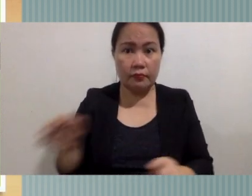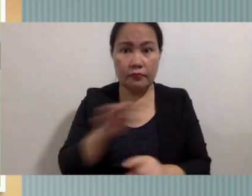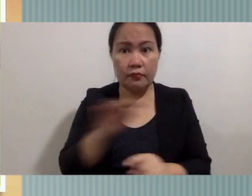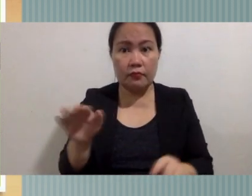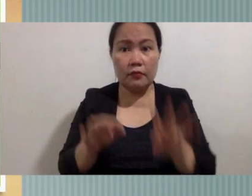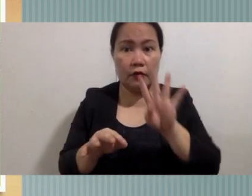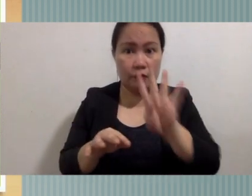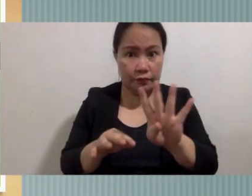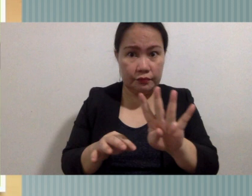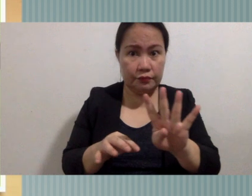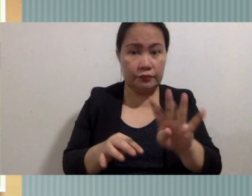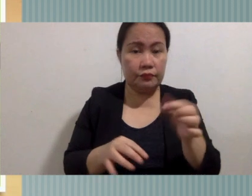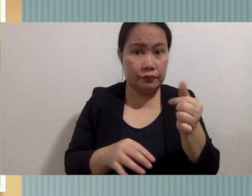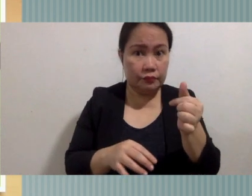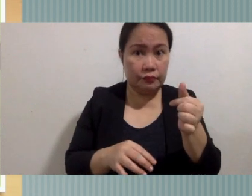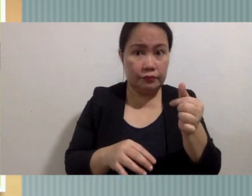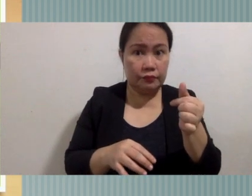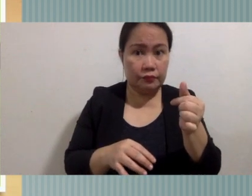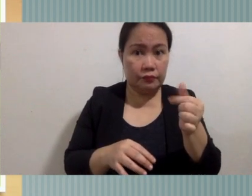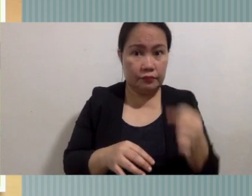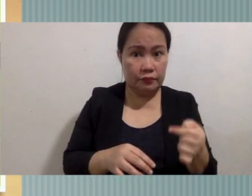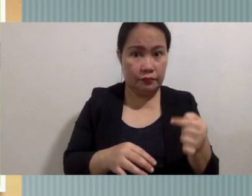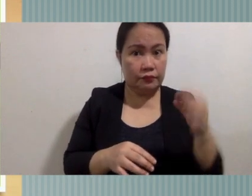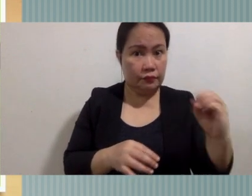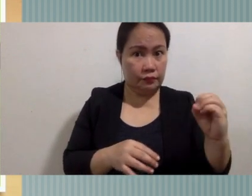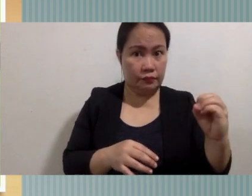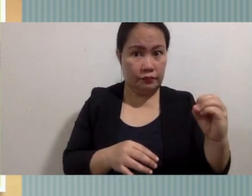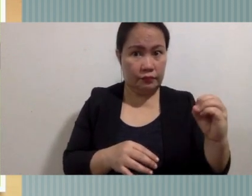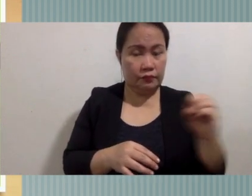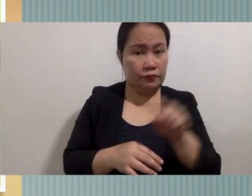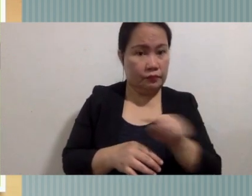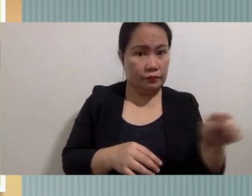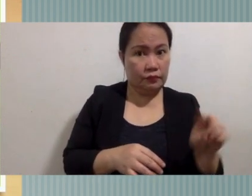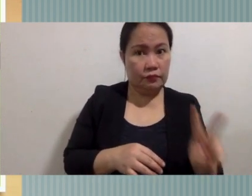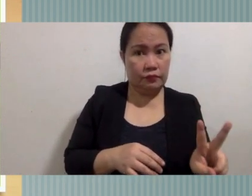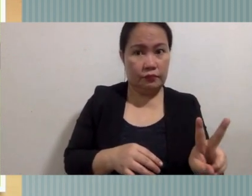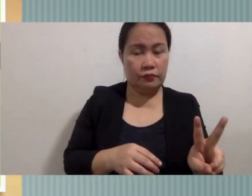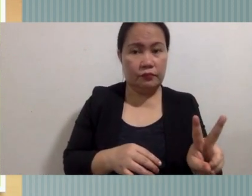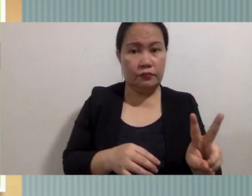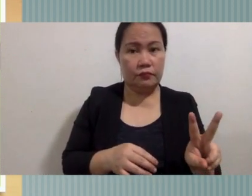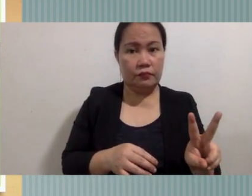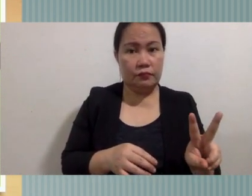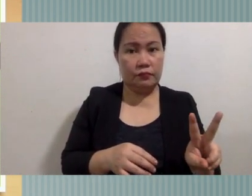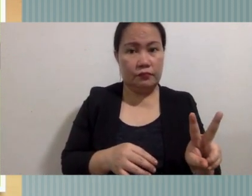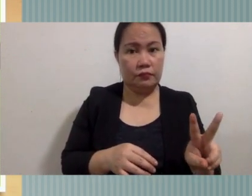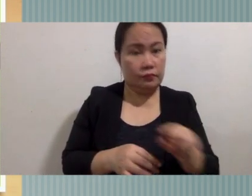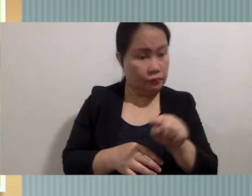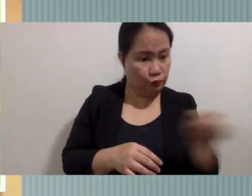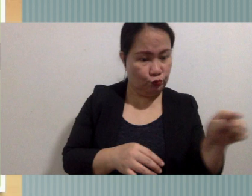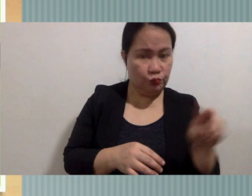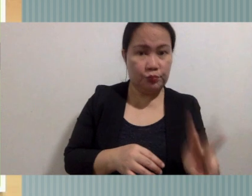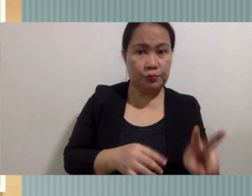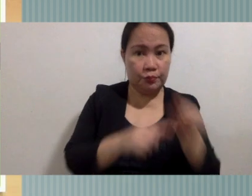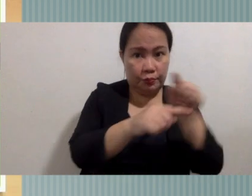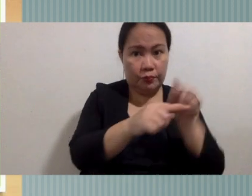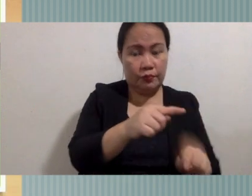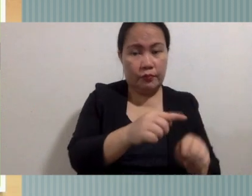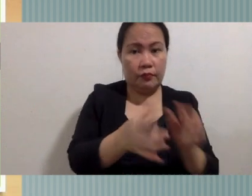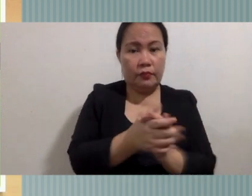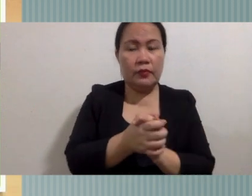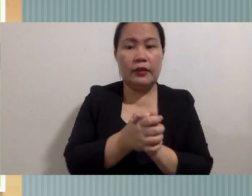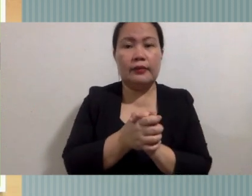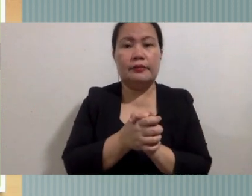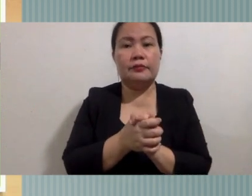So, we now have 4 positive or negative, 0. So, square root of 0. Okay? So, that